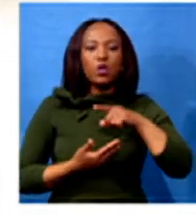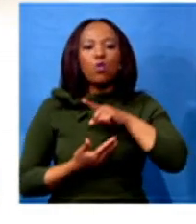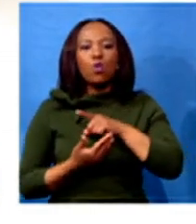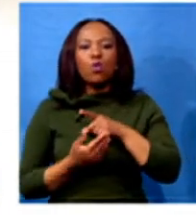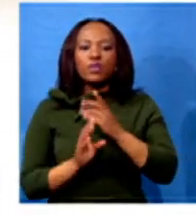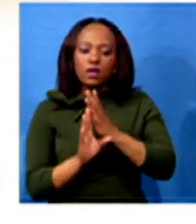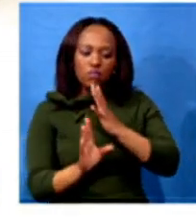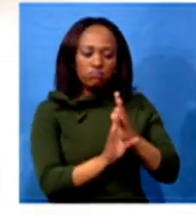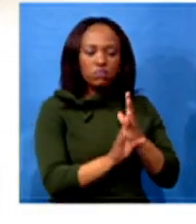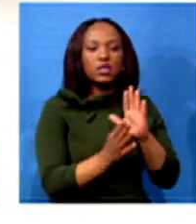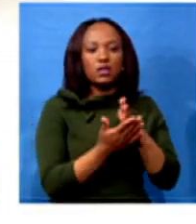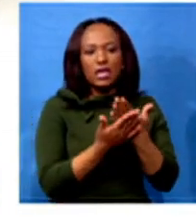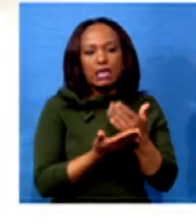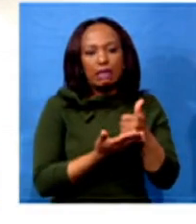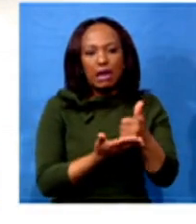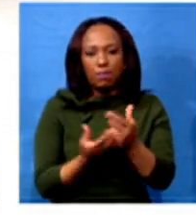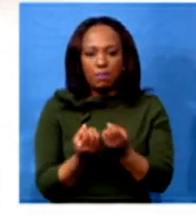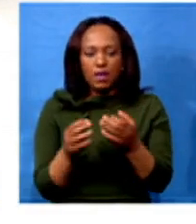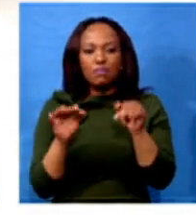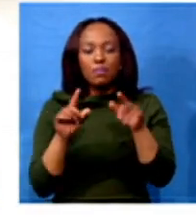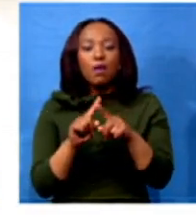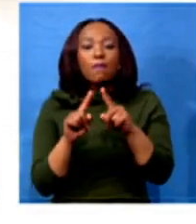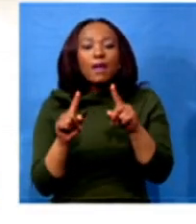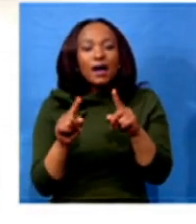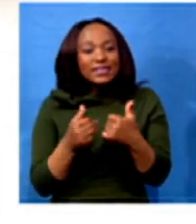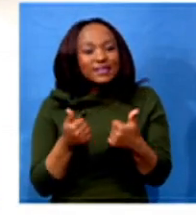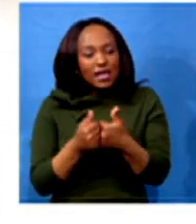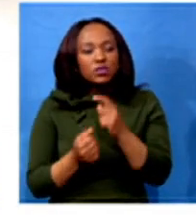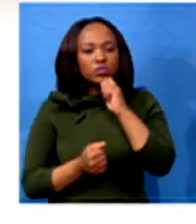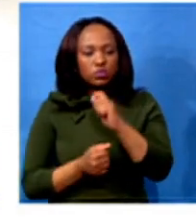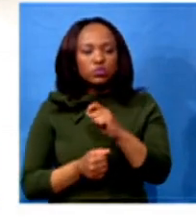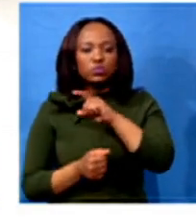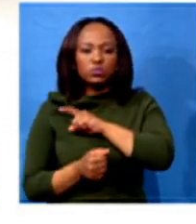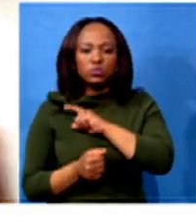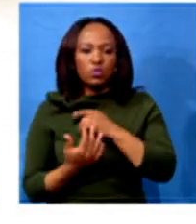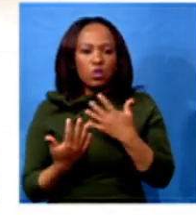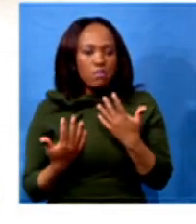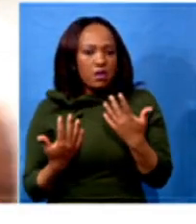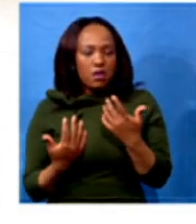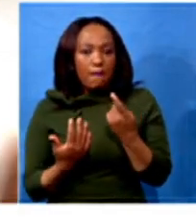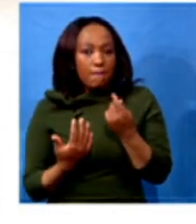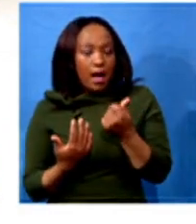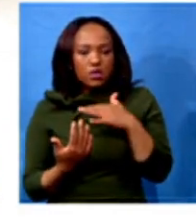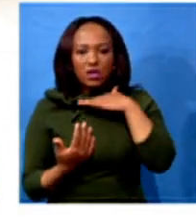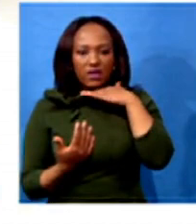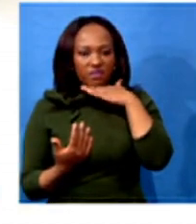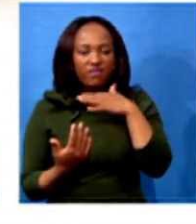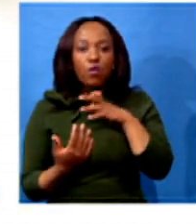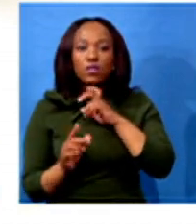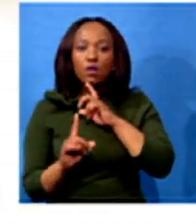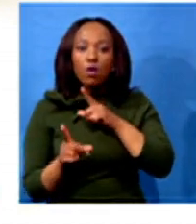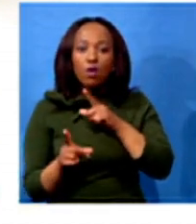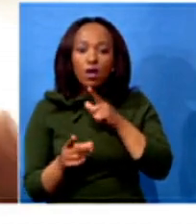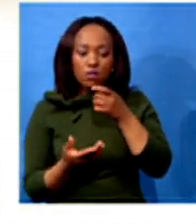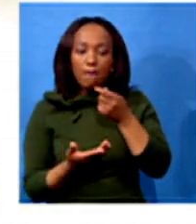as they possibly can. But it does become a challenge when there isn't sufficient funds, because they order according to the numbers that